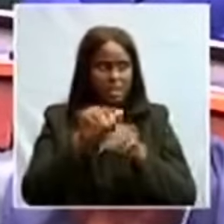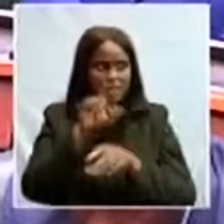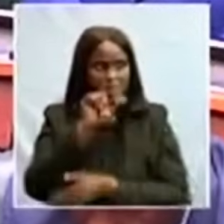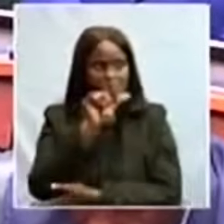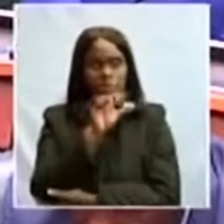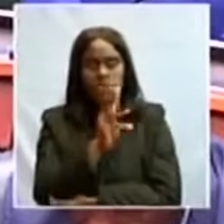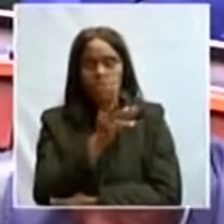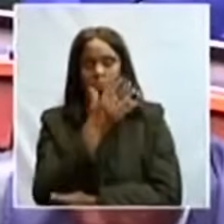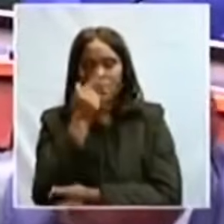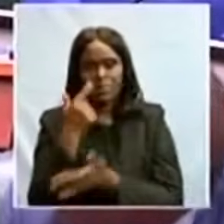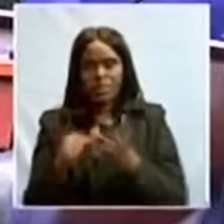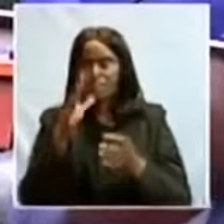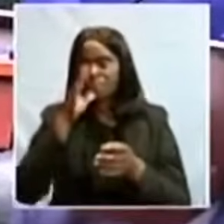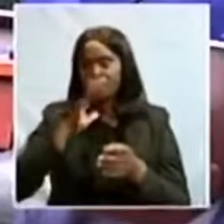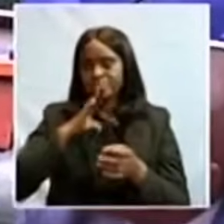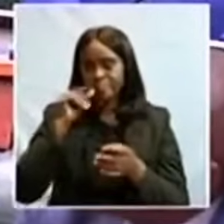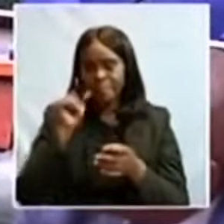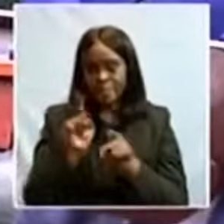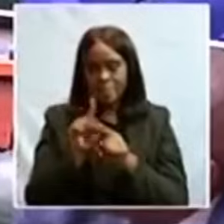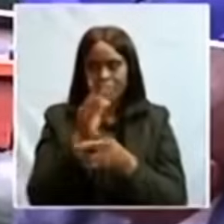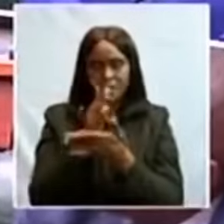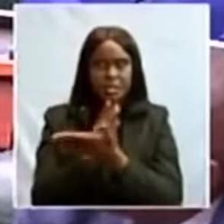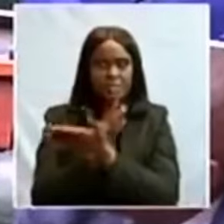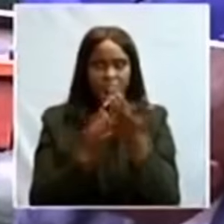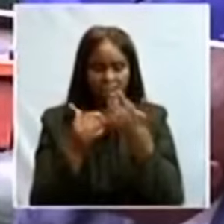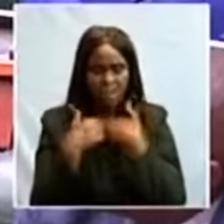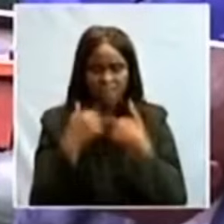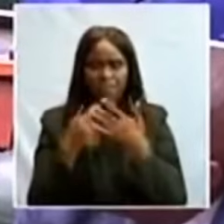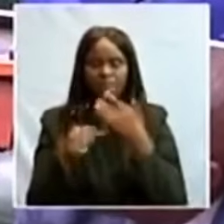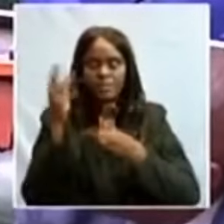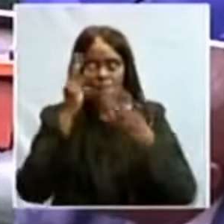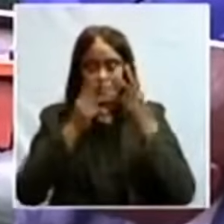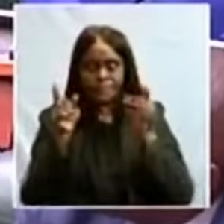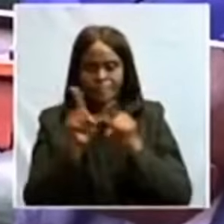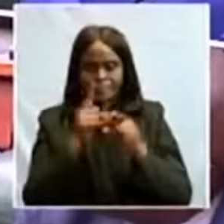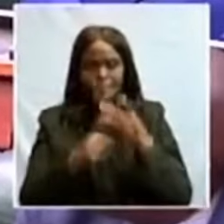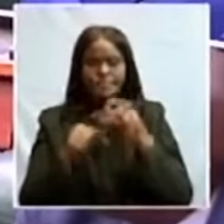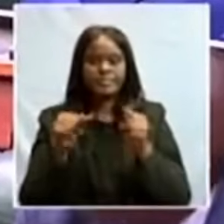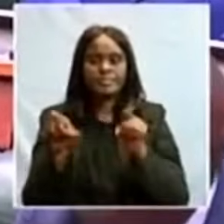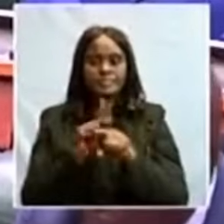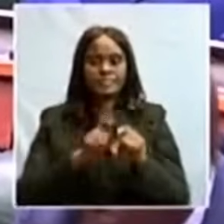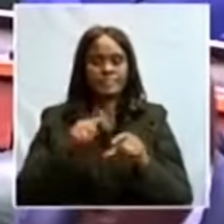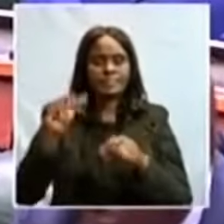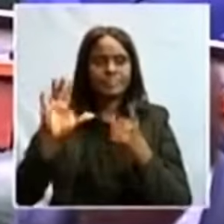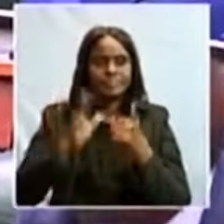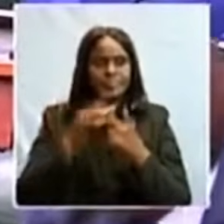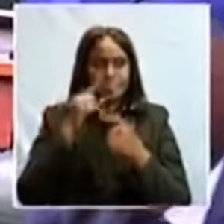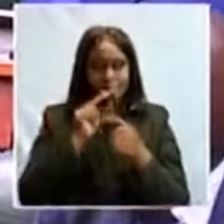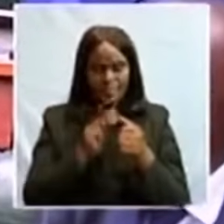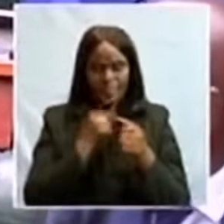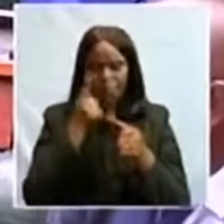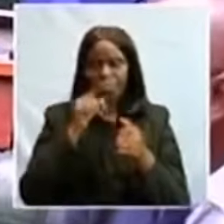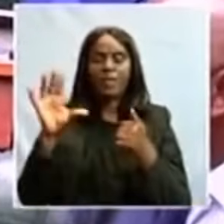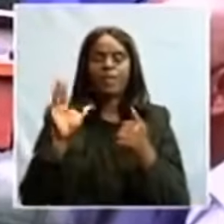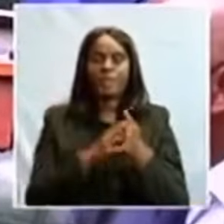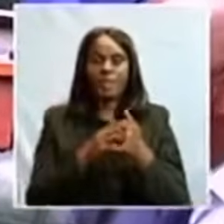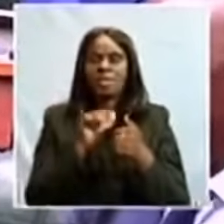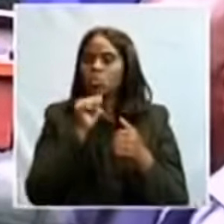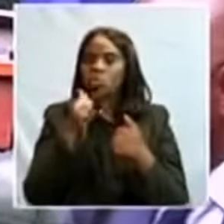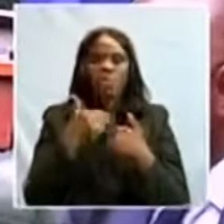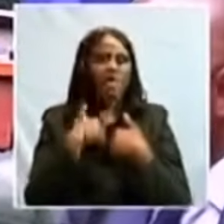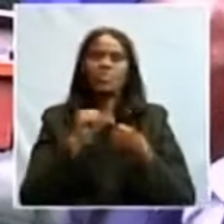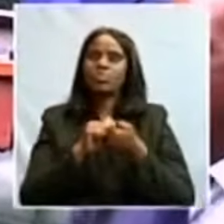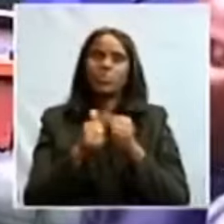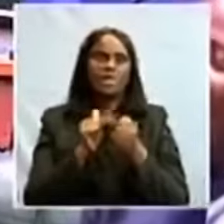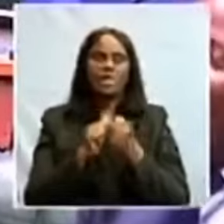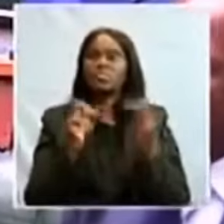2026, unless, Madam Speaker, some have concerns that they may not come back. But for us who are coming back, we don't have issues like